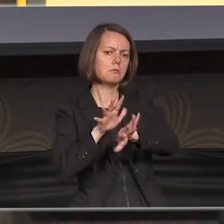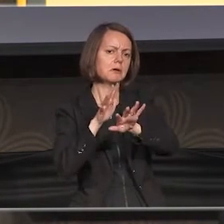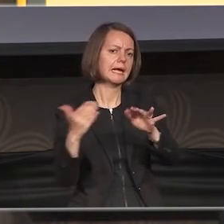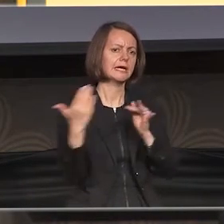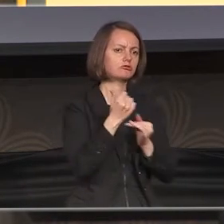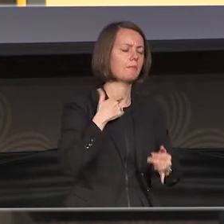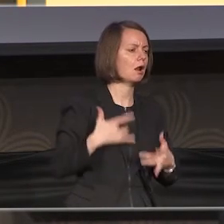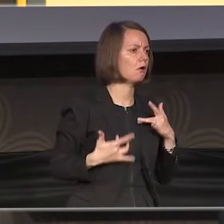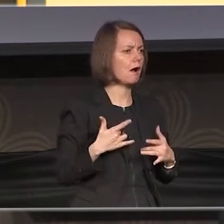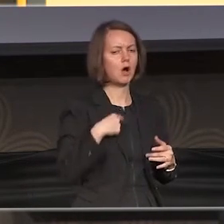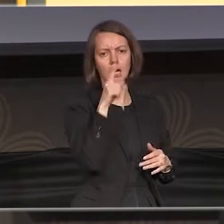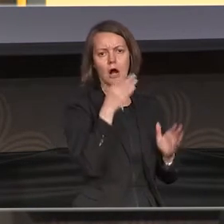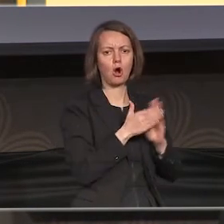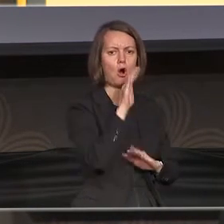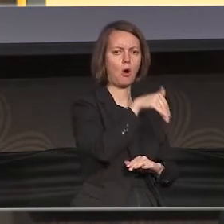add, a complete